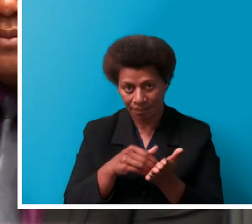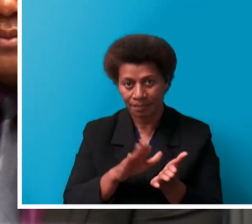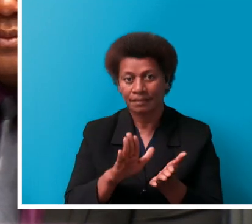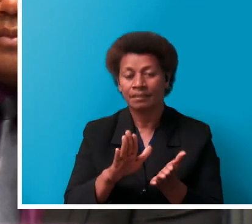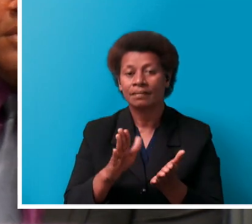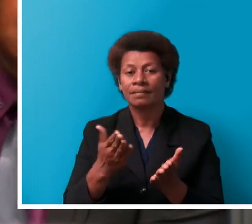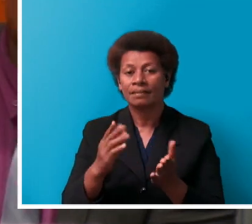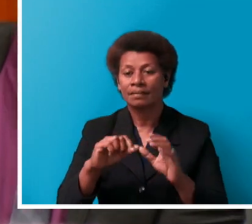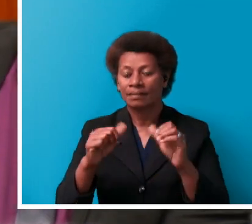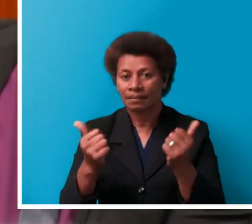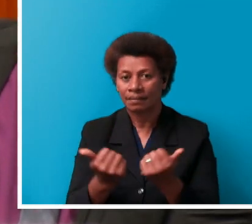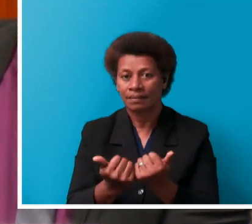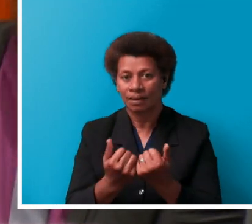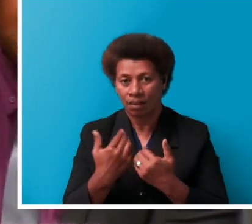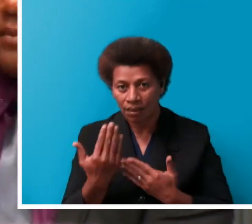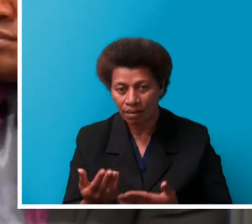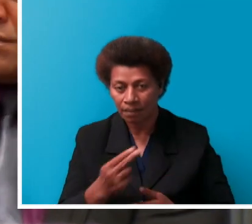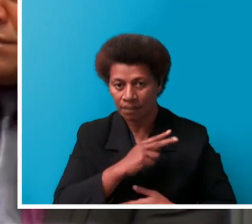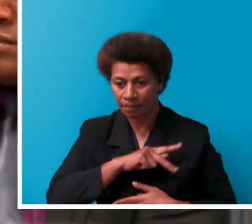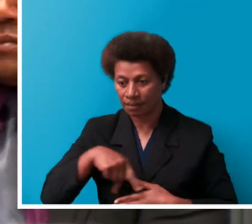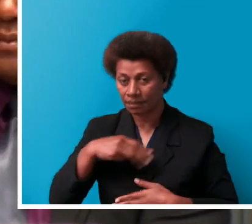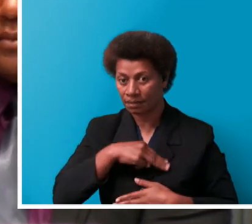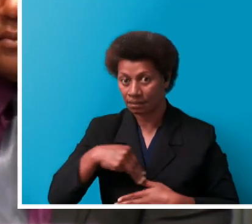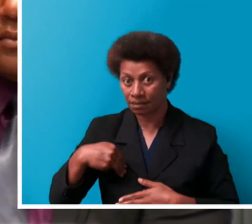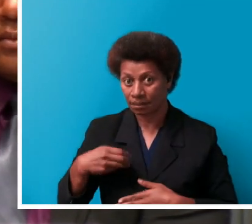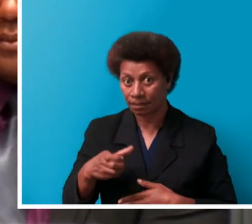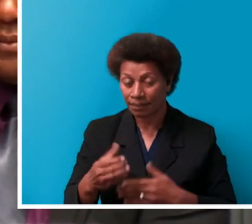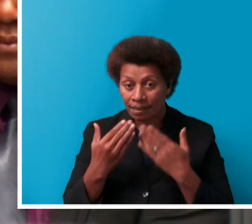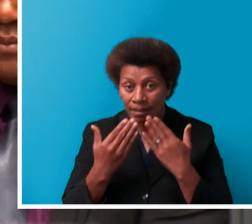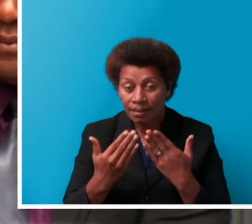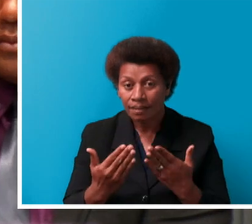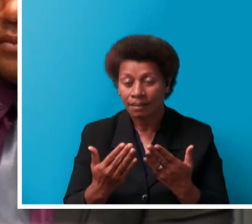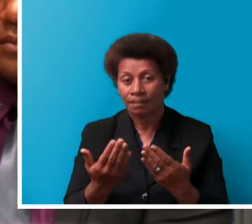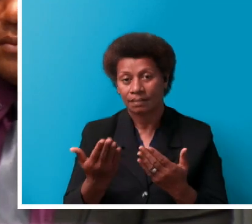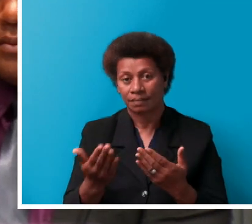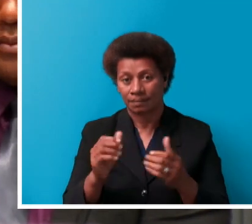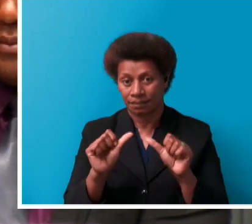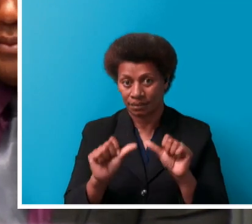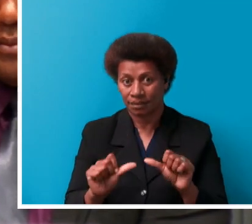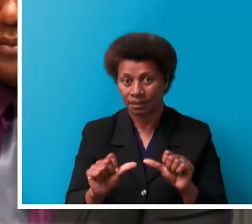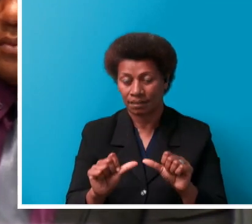Prime Minister in thanking His Excellency the President Tuinaceva